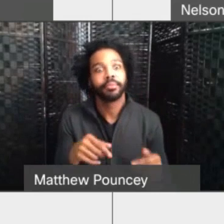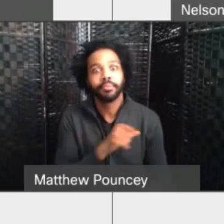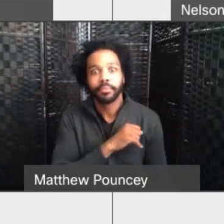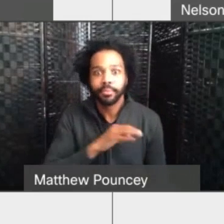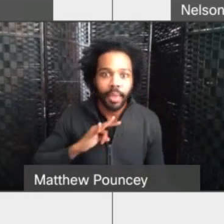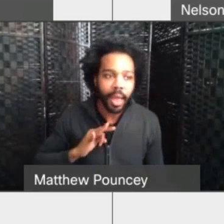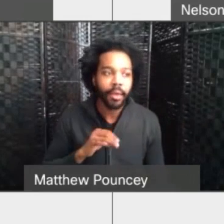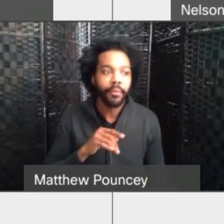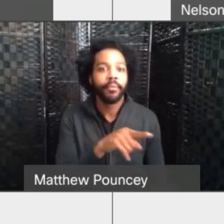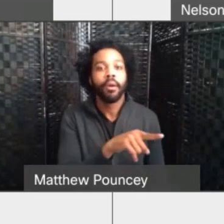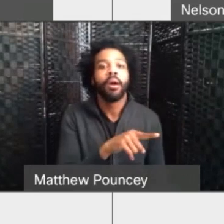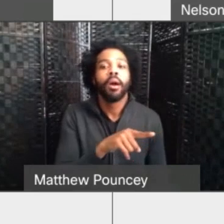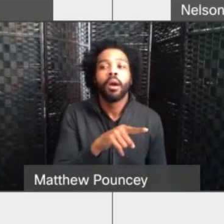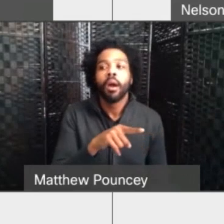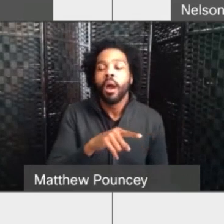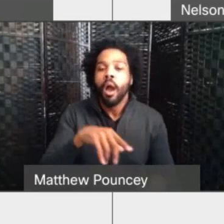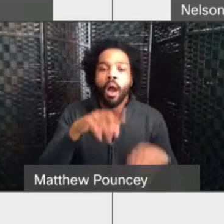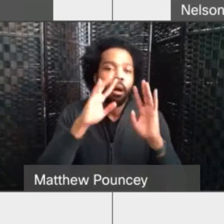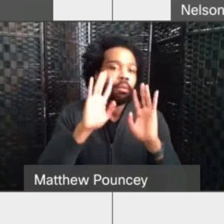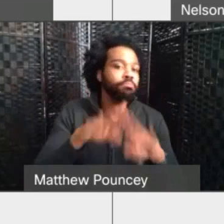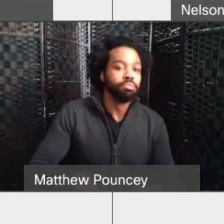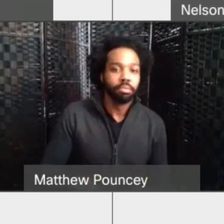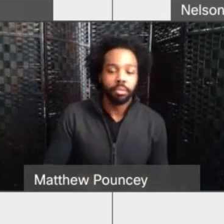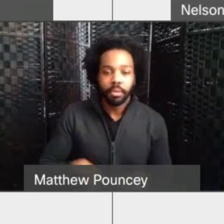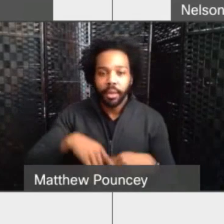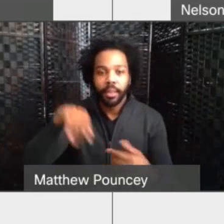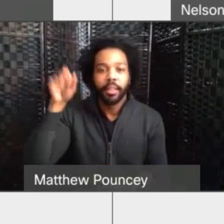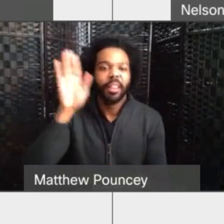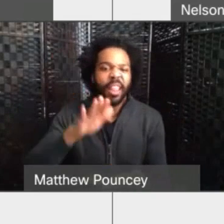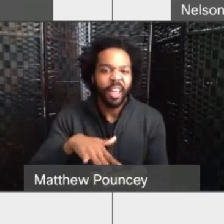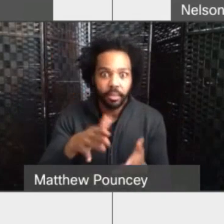any fewer precautions regarding